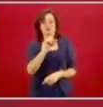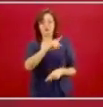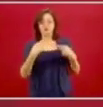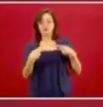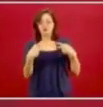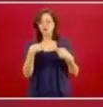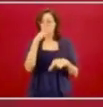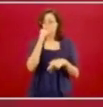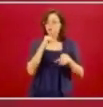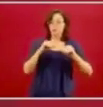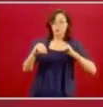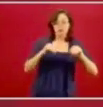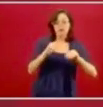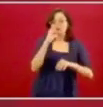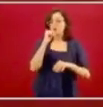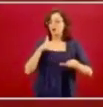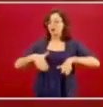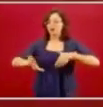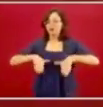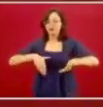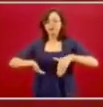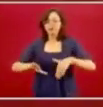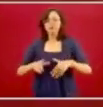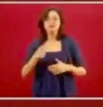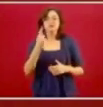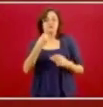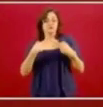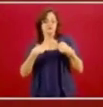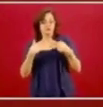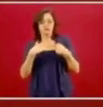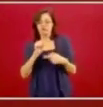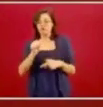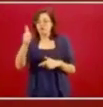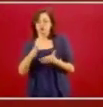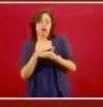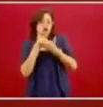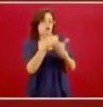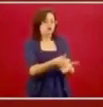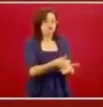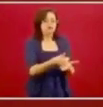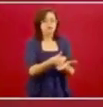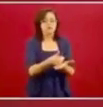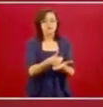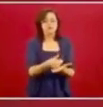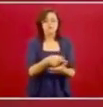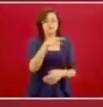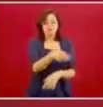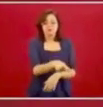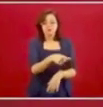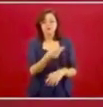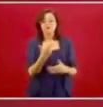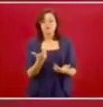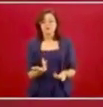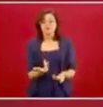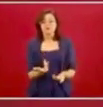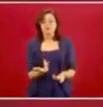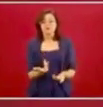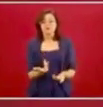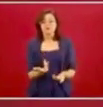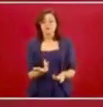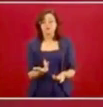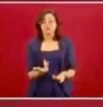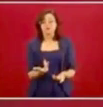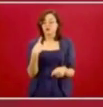it. For example, in terms of mobility, if a person needs someone to assist them to